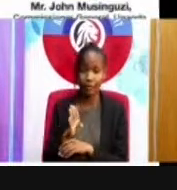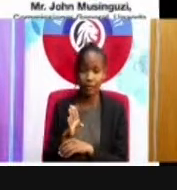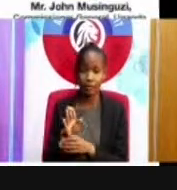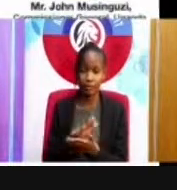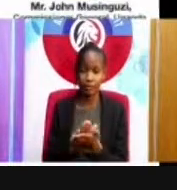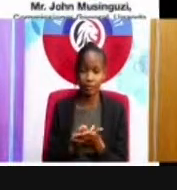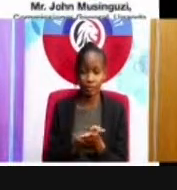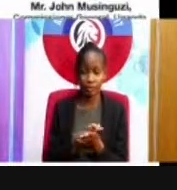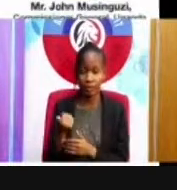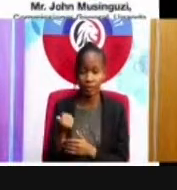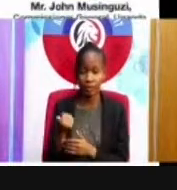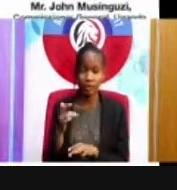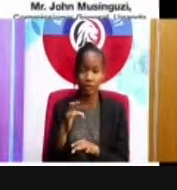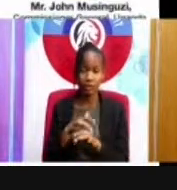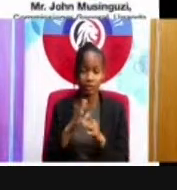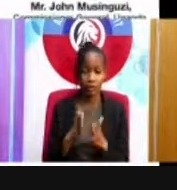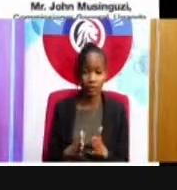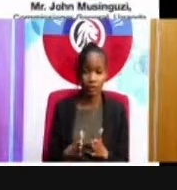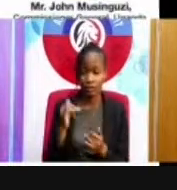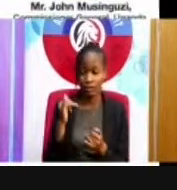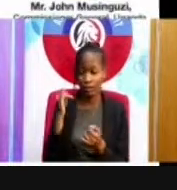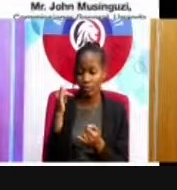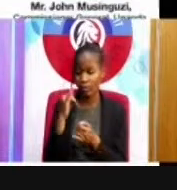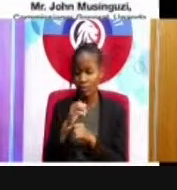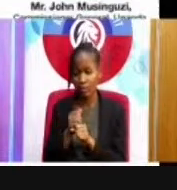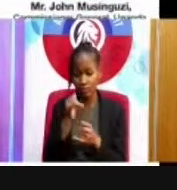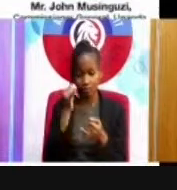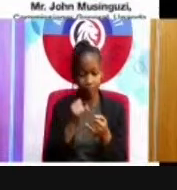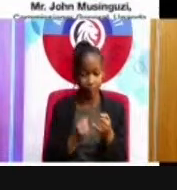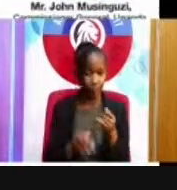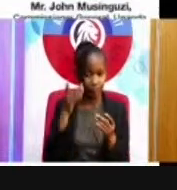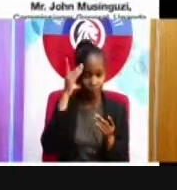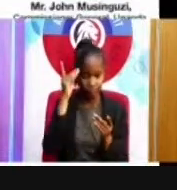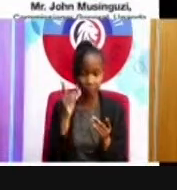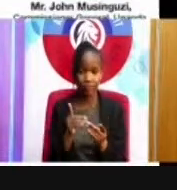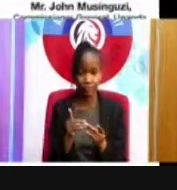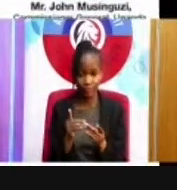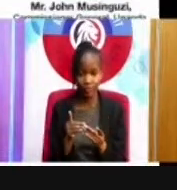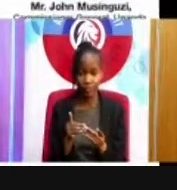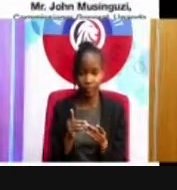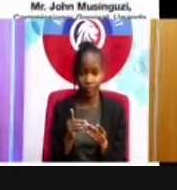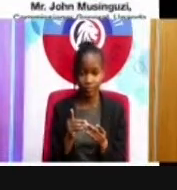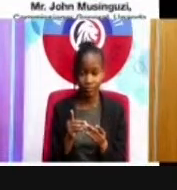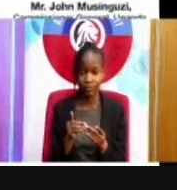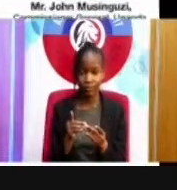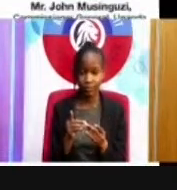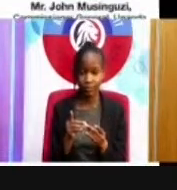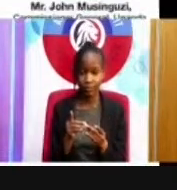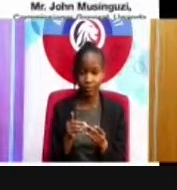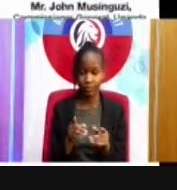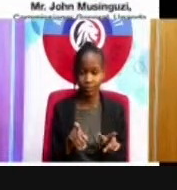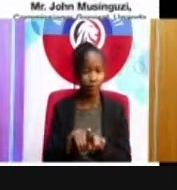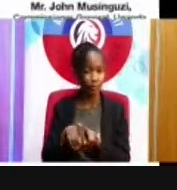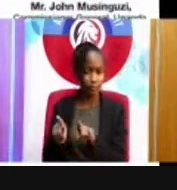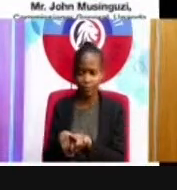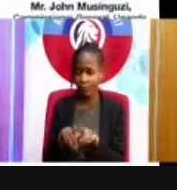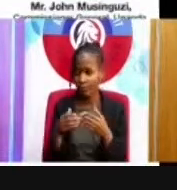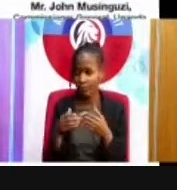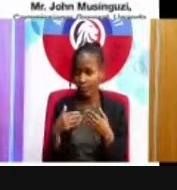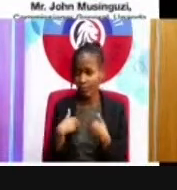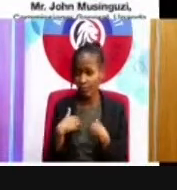make the final decision, but we do give inputs into that process. And also we have an